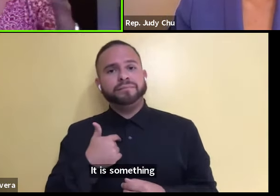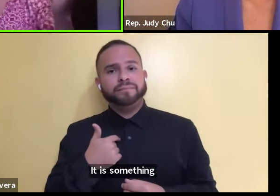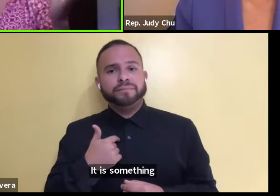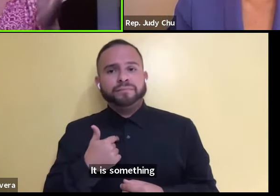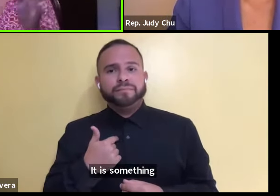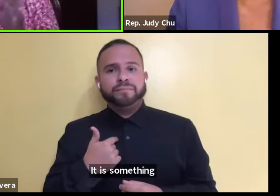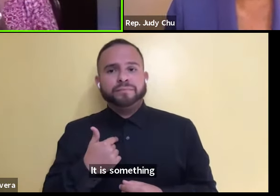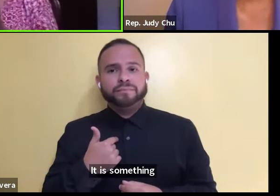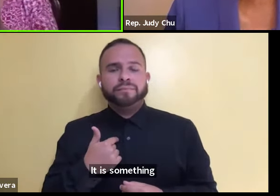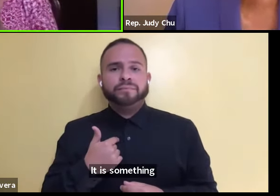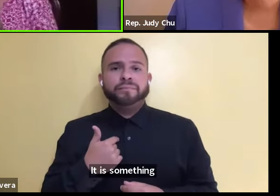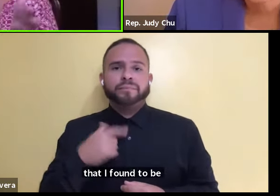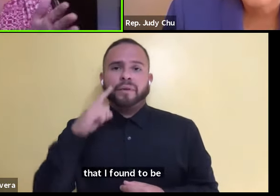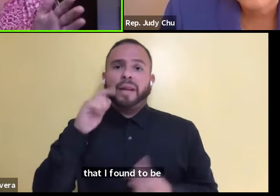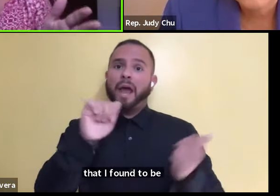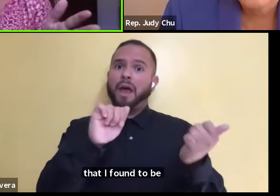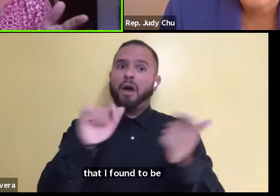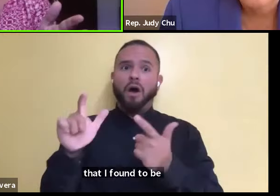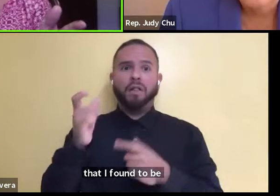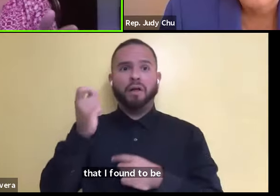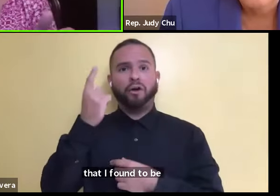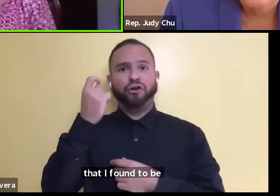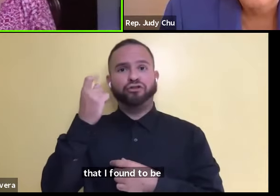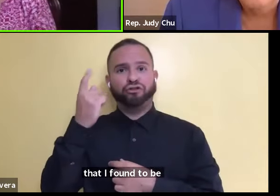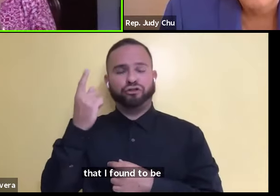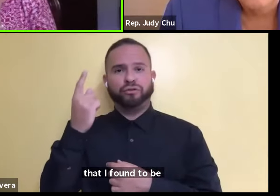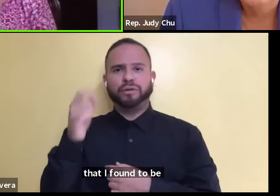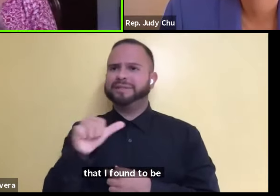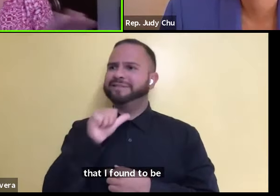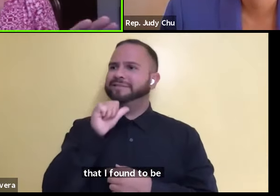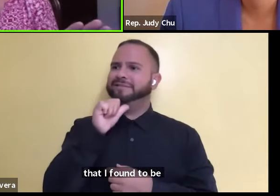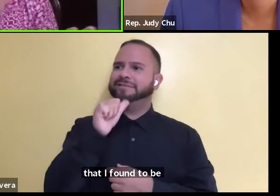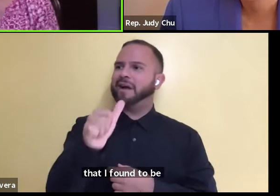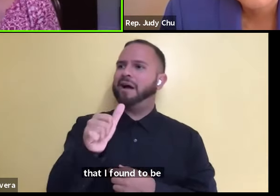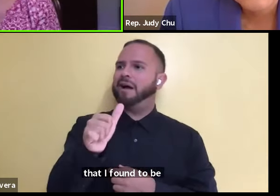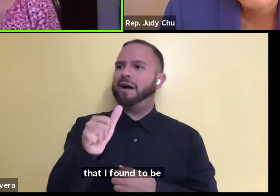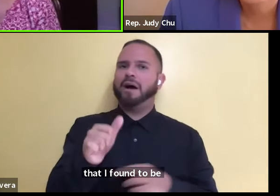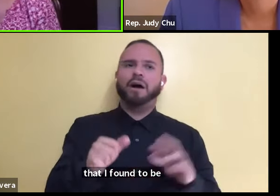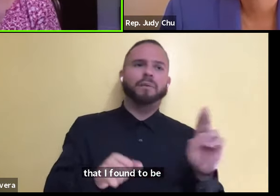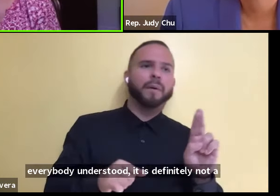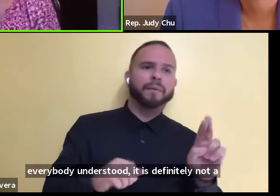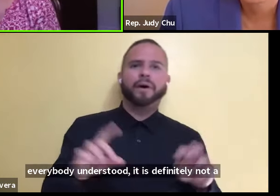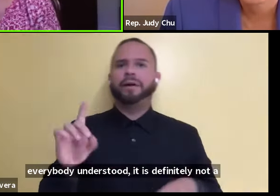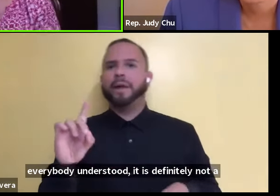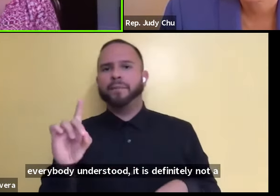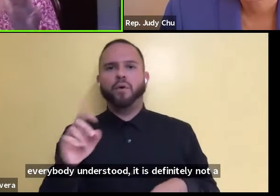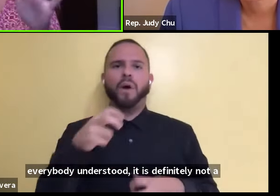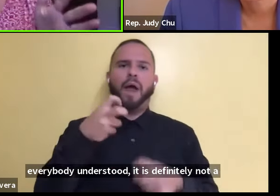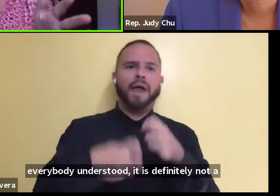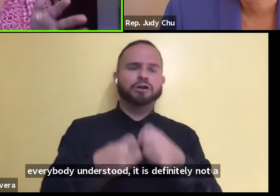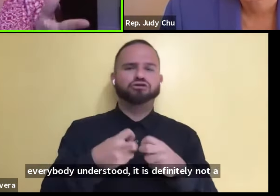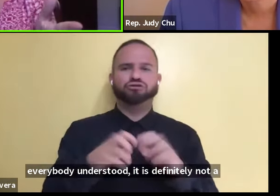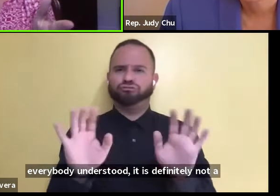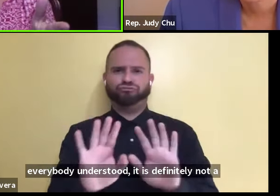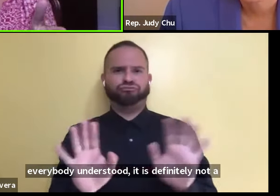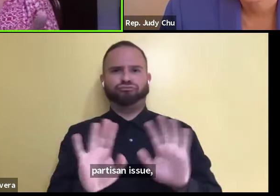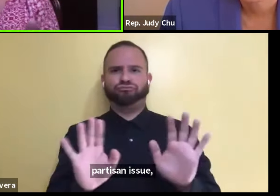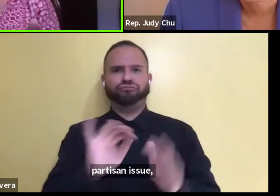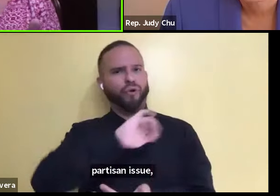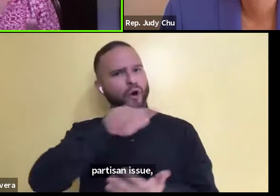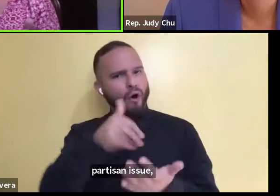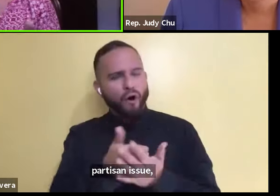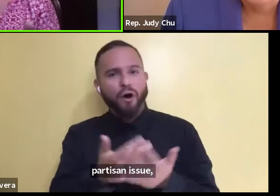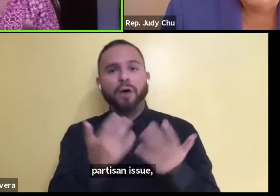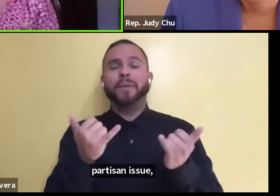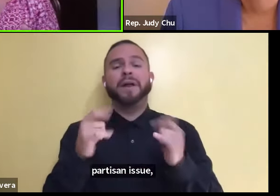everybody understood it. It is definitely not a partisan issue. It's, and it's right now House bill only.